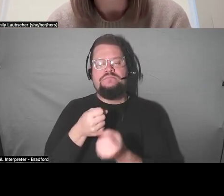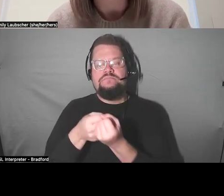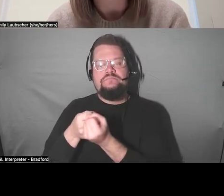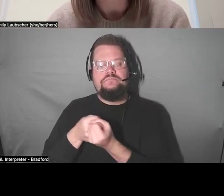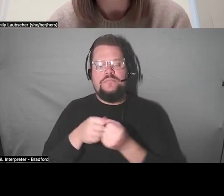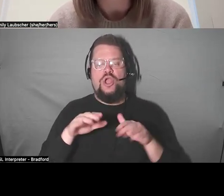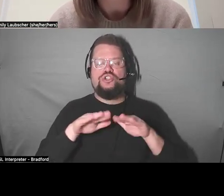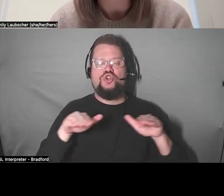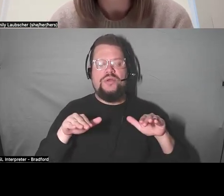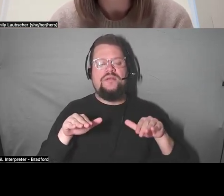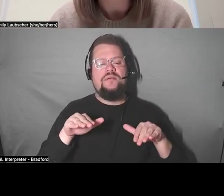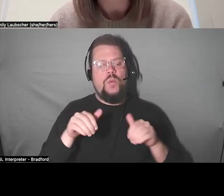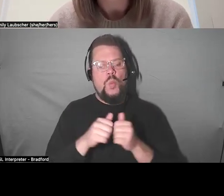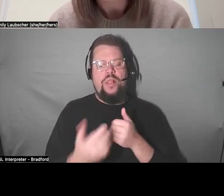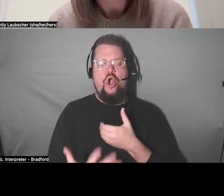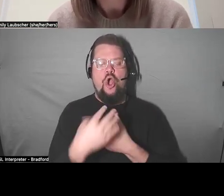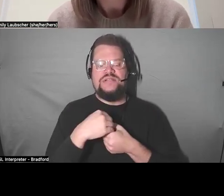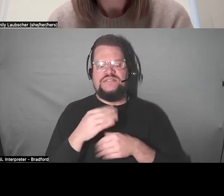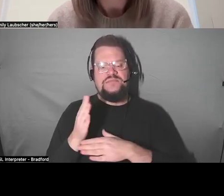autism spectrum with limited speech.